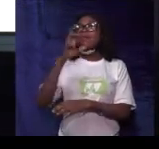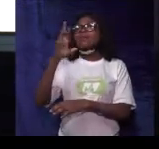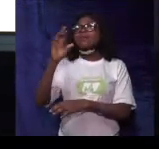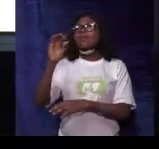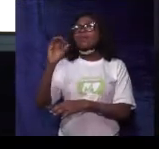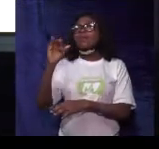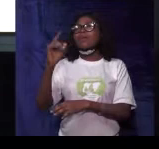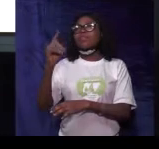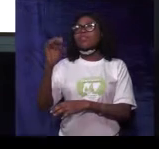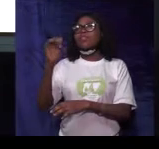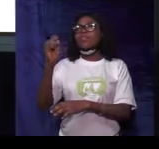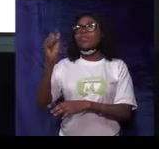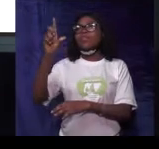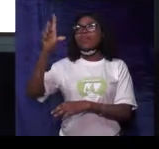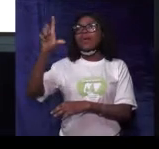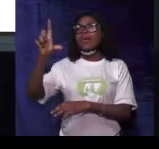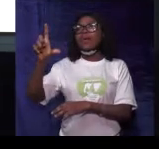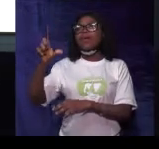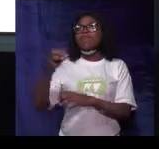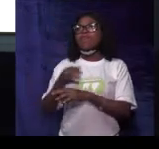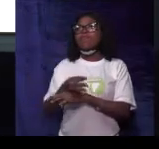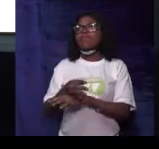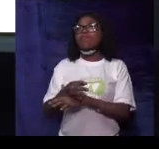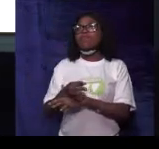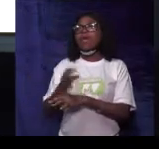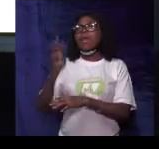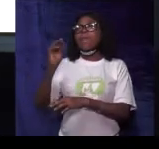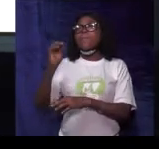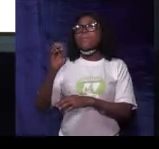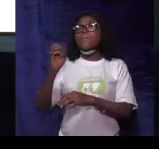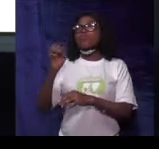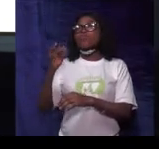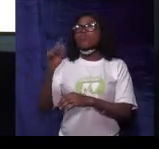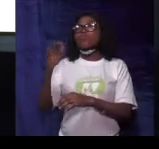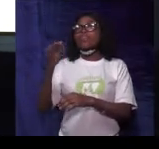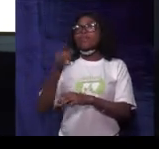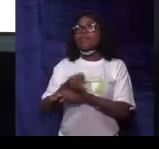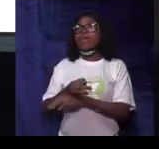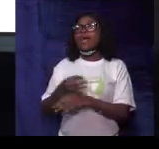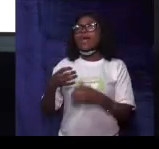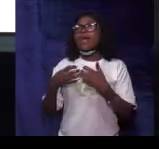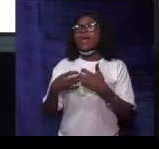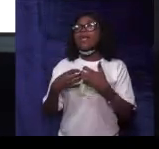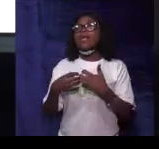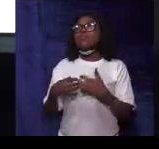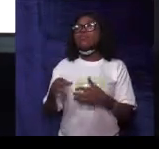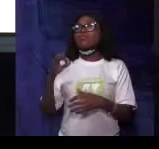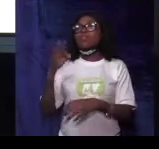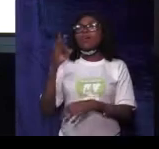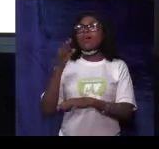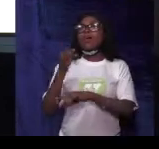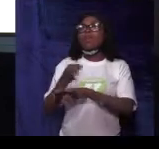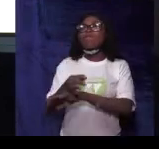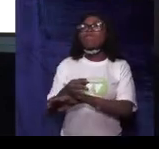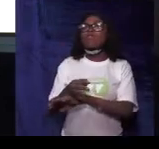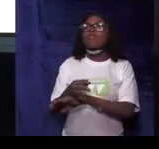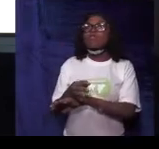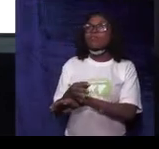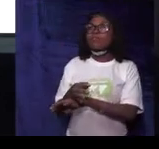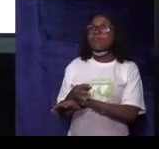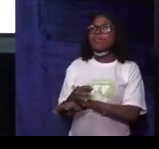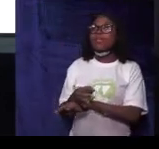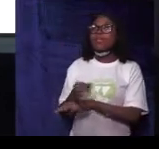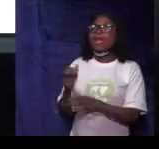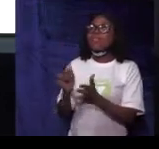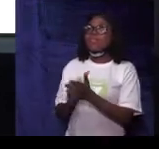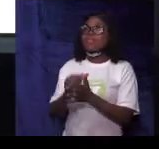gravitational force, muscular force, electric force. It's very simple. We've done this in